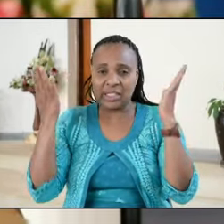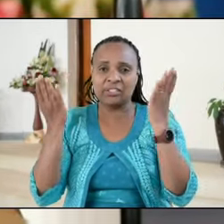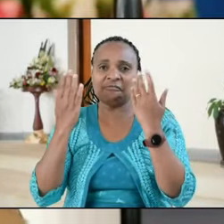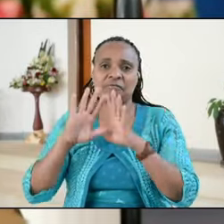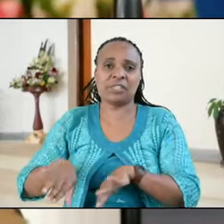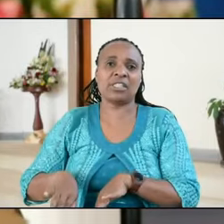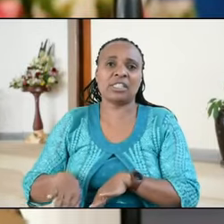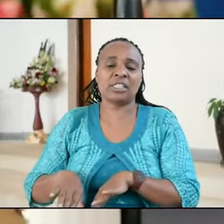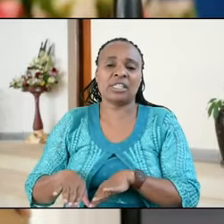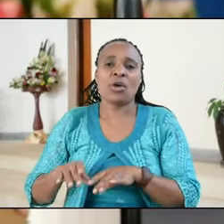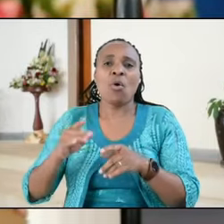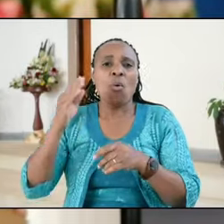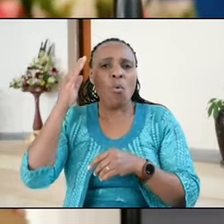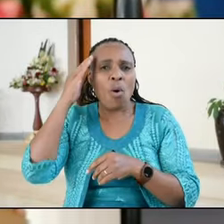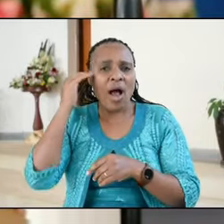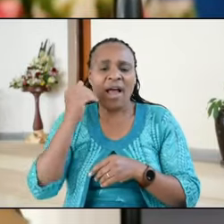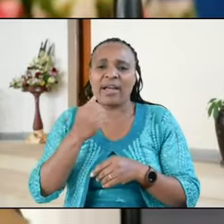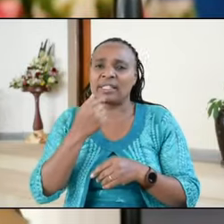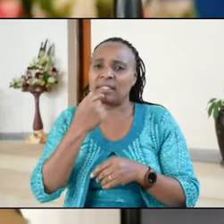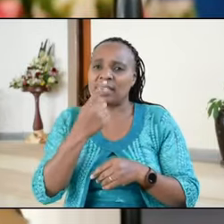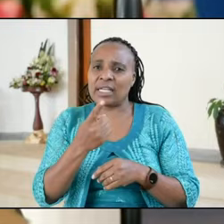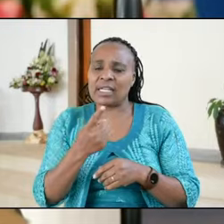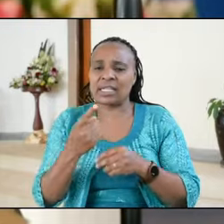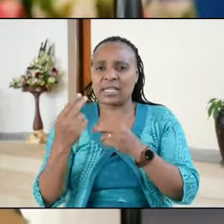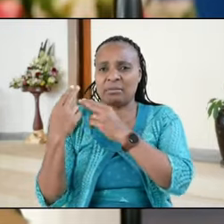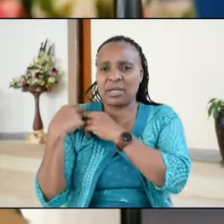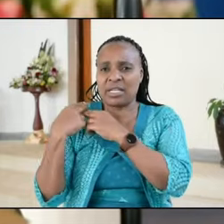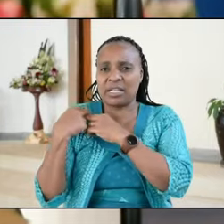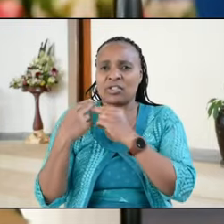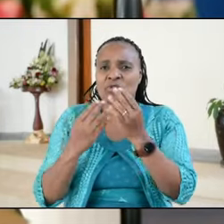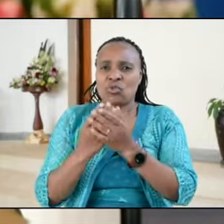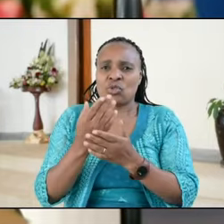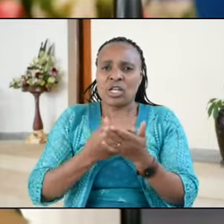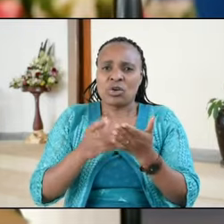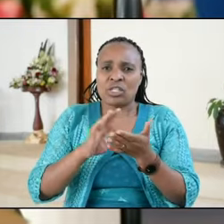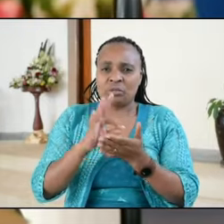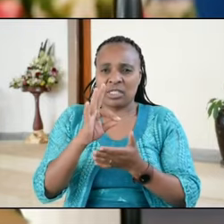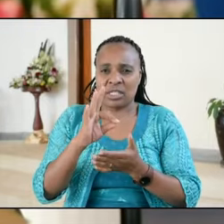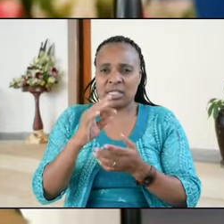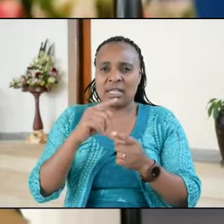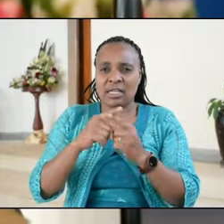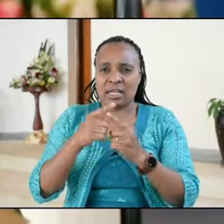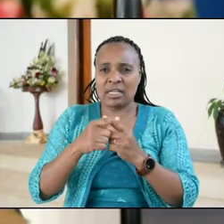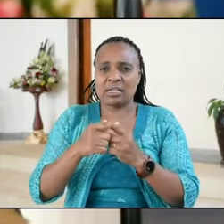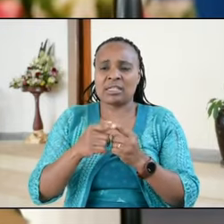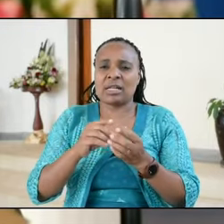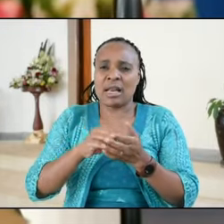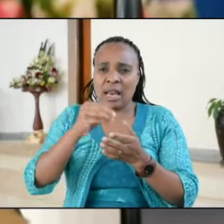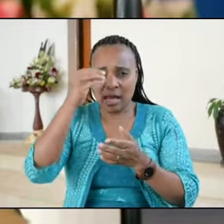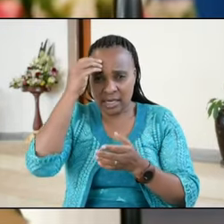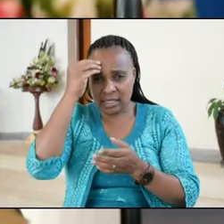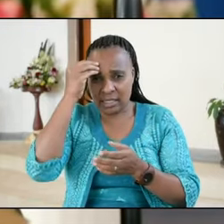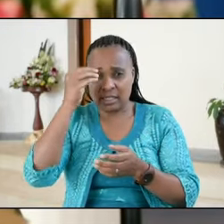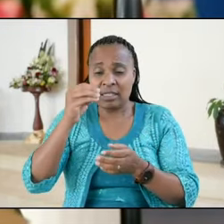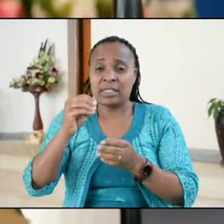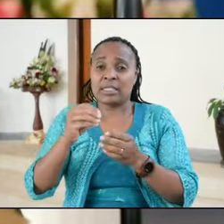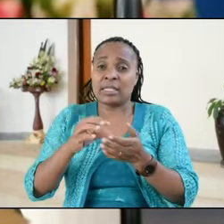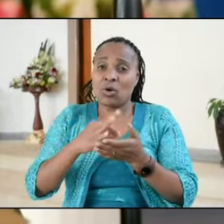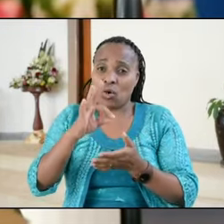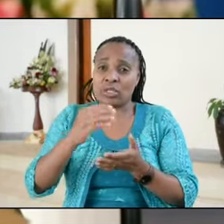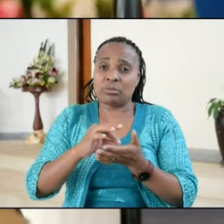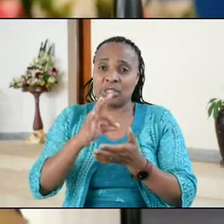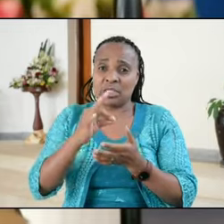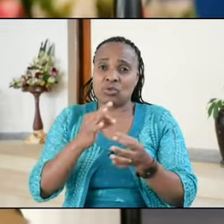So wide reading and depending on the Holy Spirit and allowing scripture to interpret itself will really help